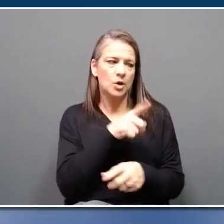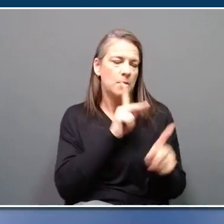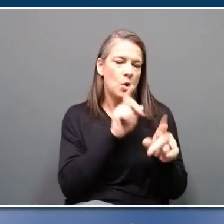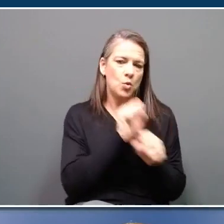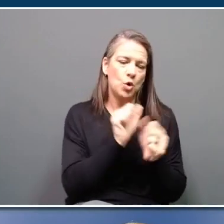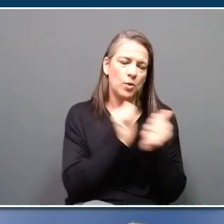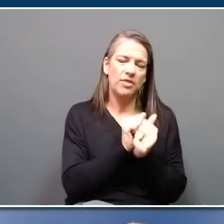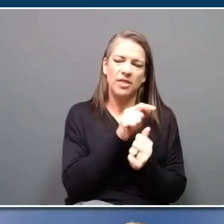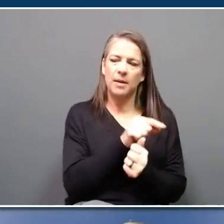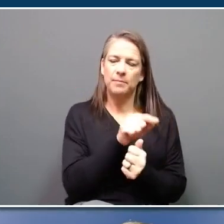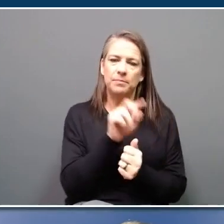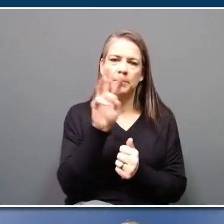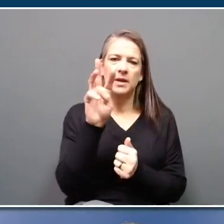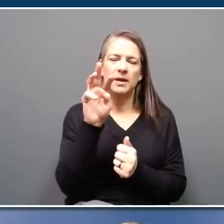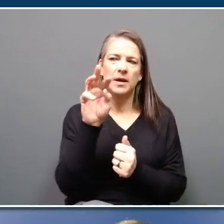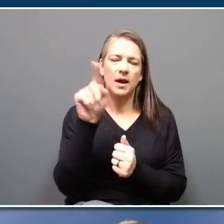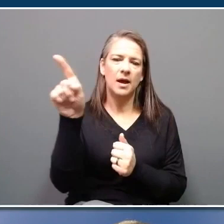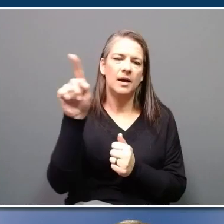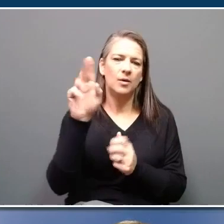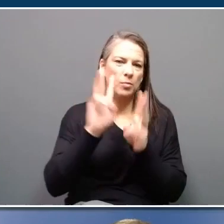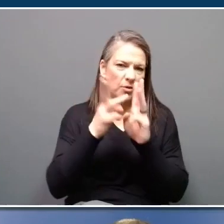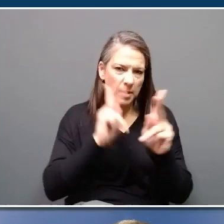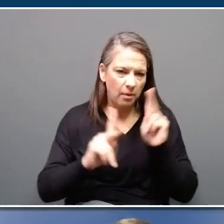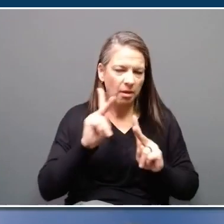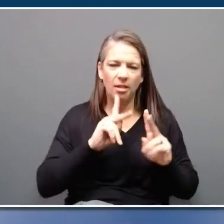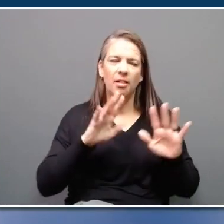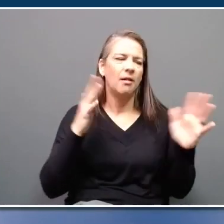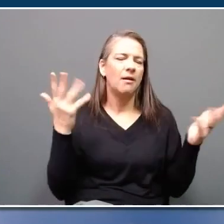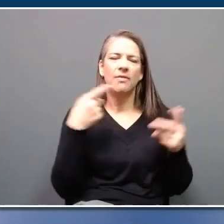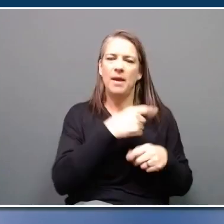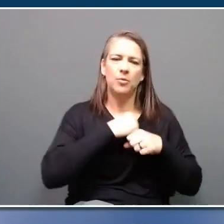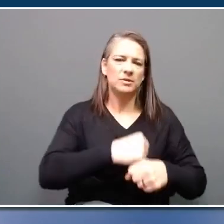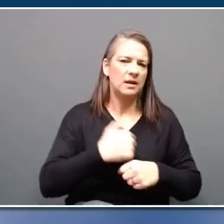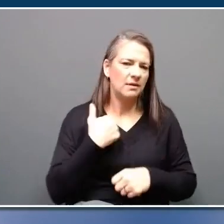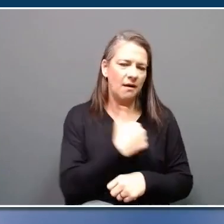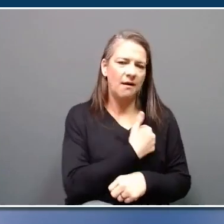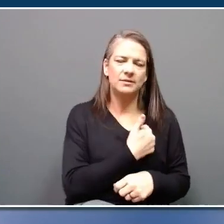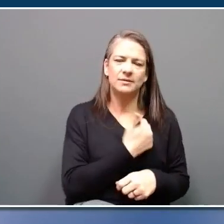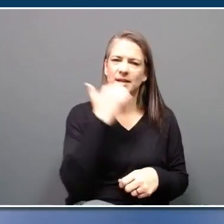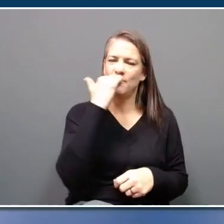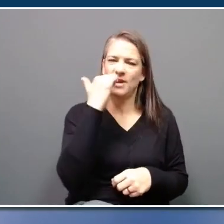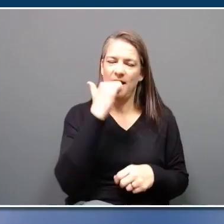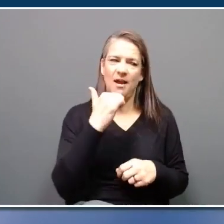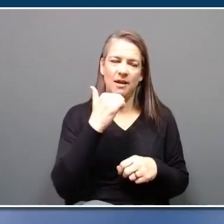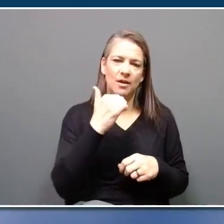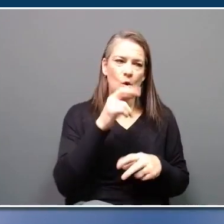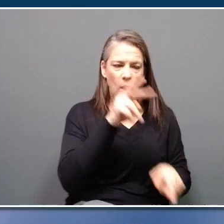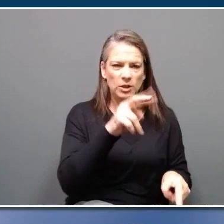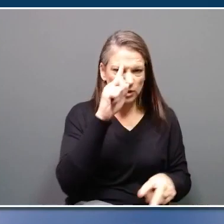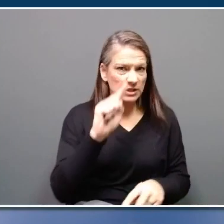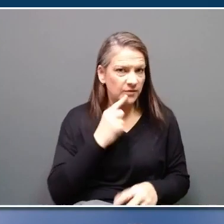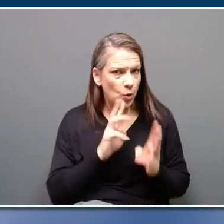your meteorologists. They work every day to help protect us from severe weather. It's our experts